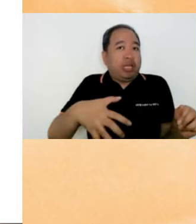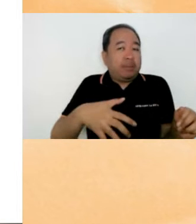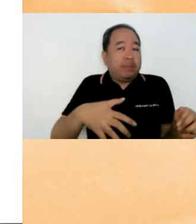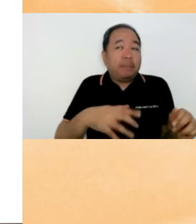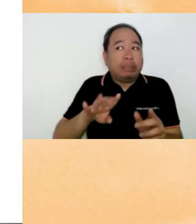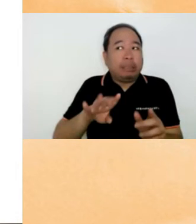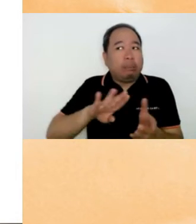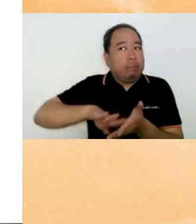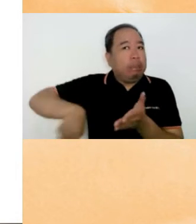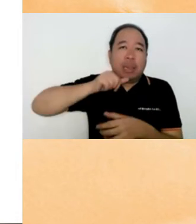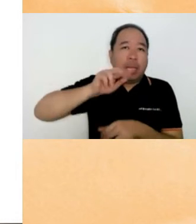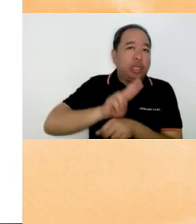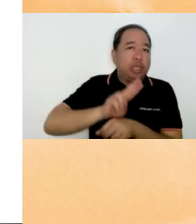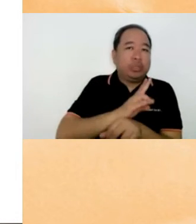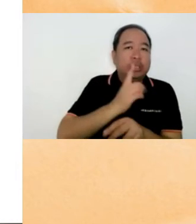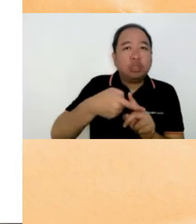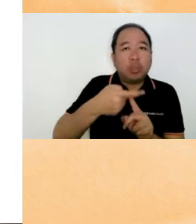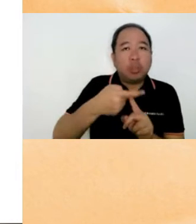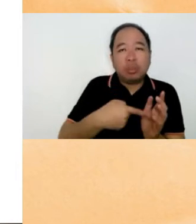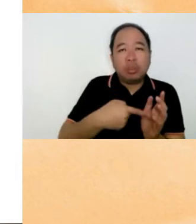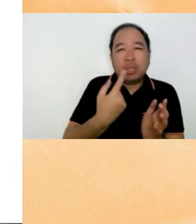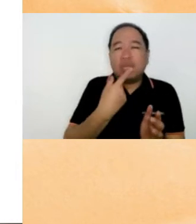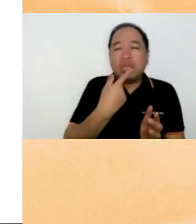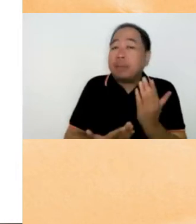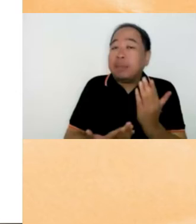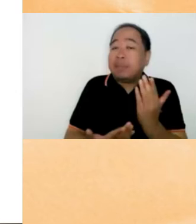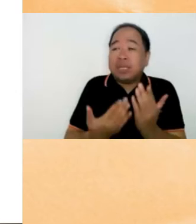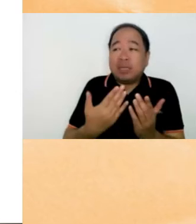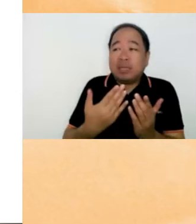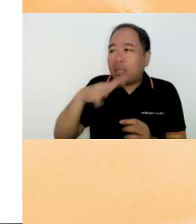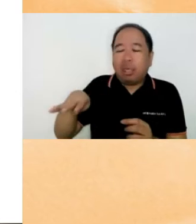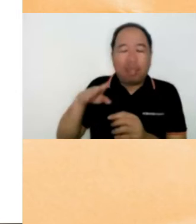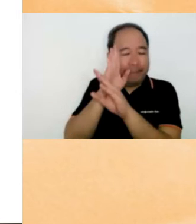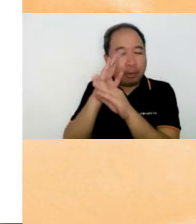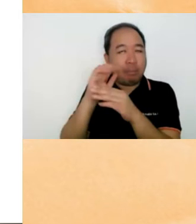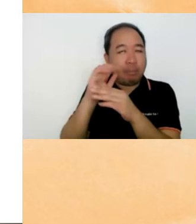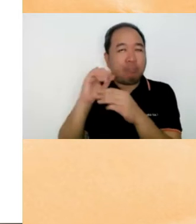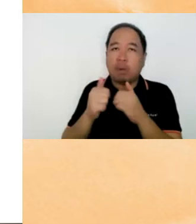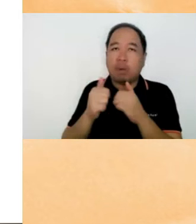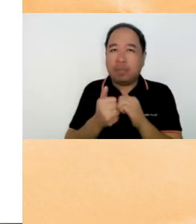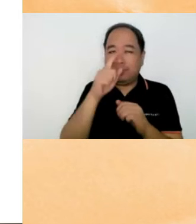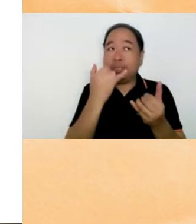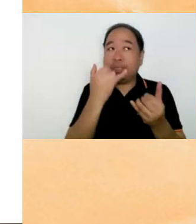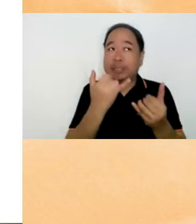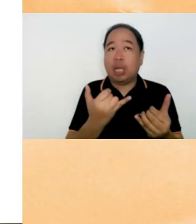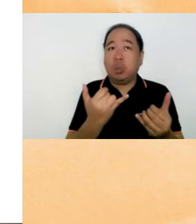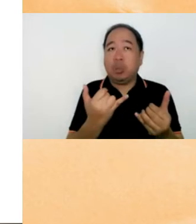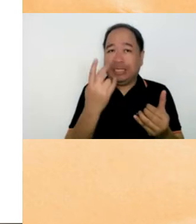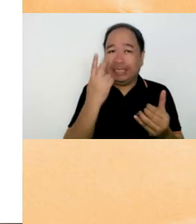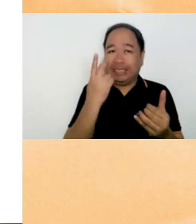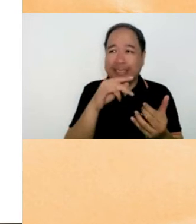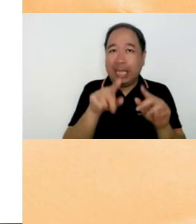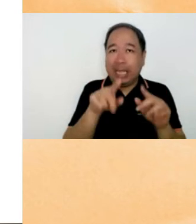No, because statistics shows that there is a rise of teen fertility from 1997